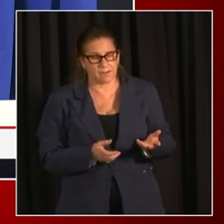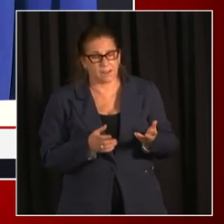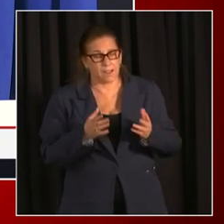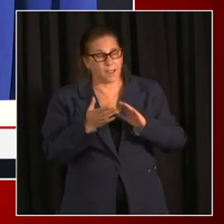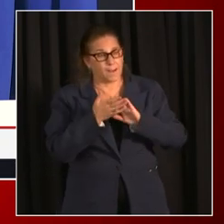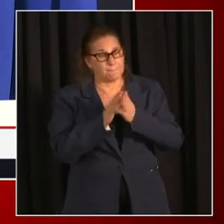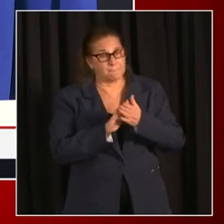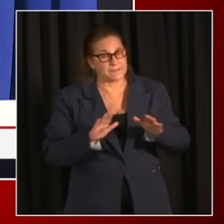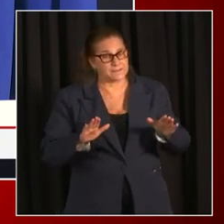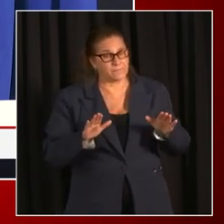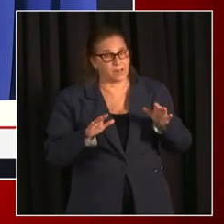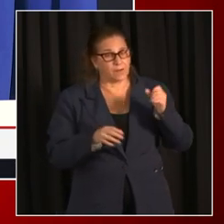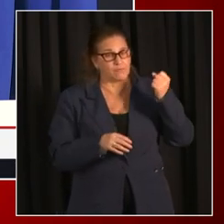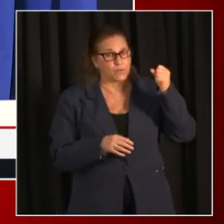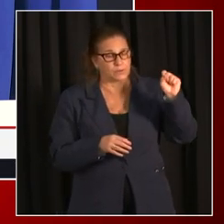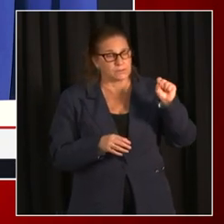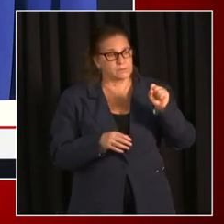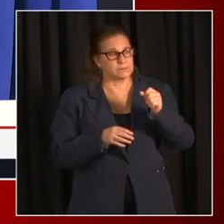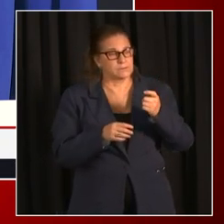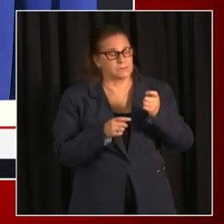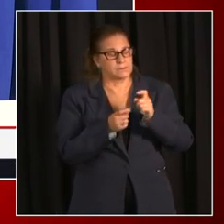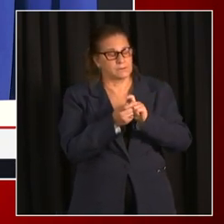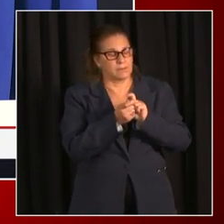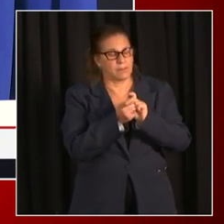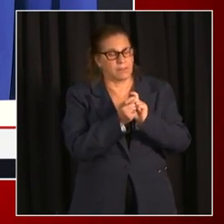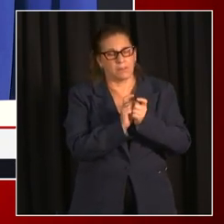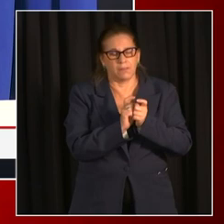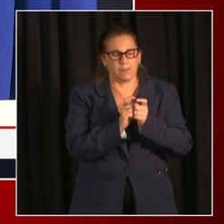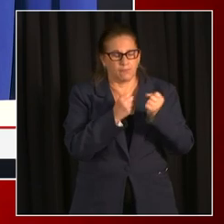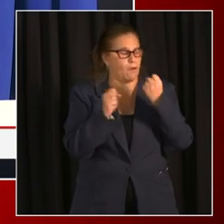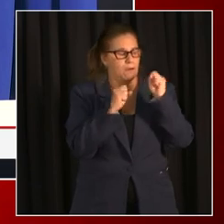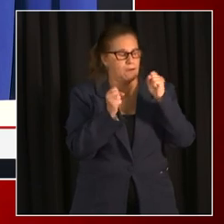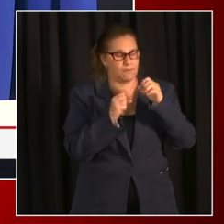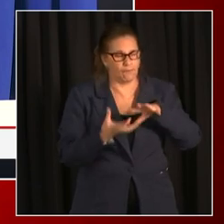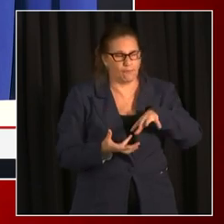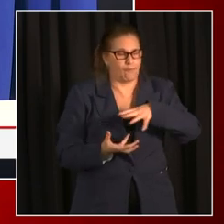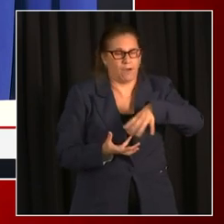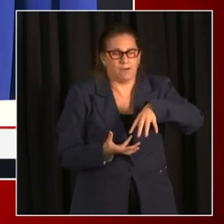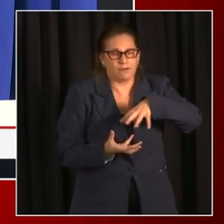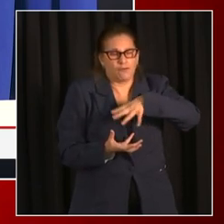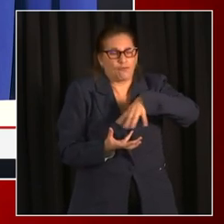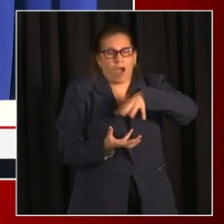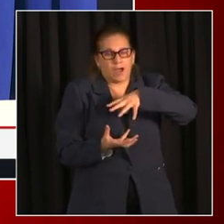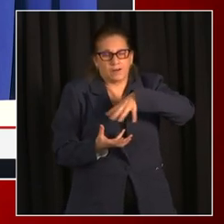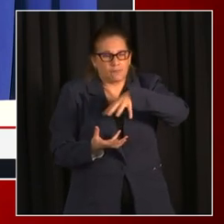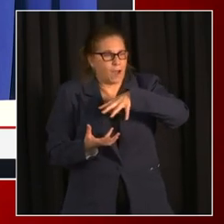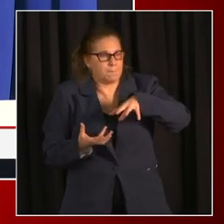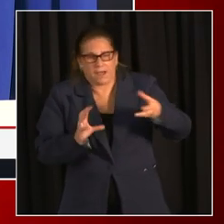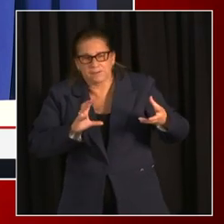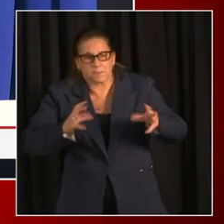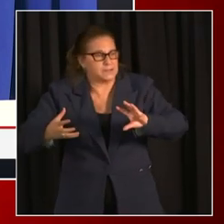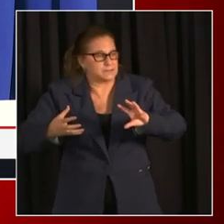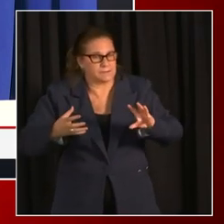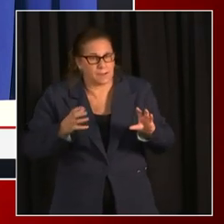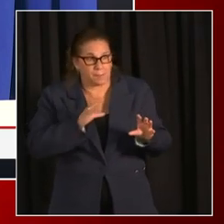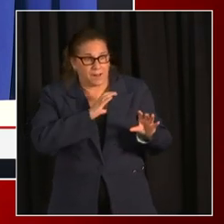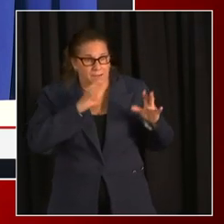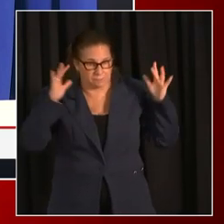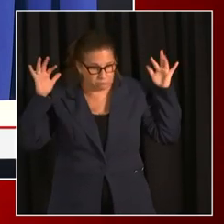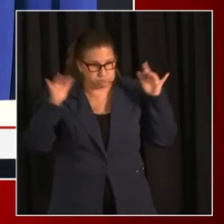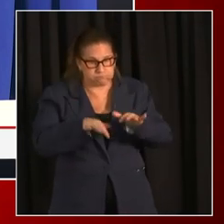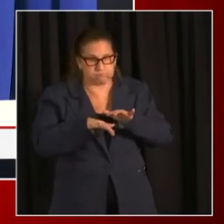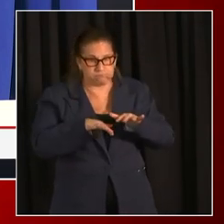some rioting activity, like setting fires and spray painting, then all of a sudden there is a massive response where you do have